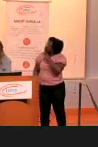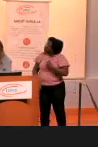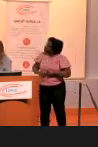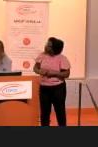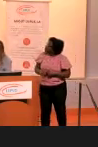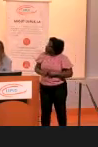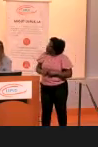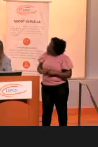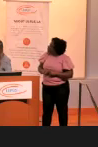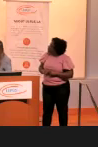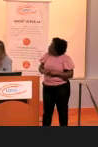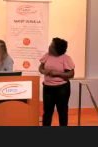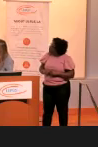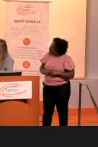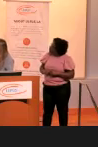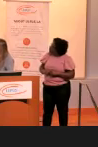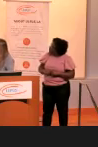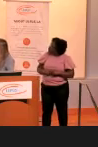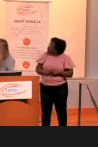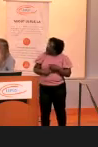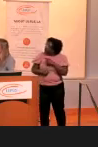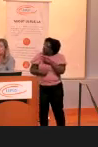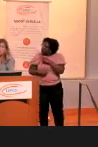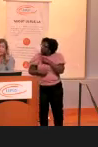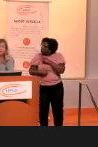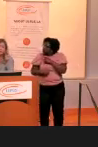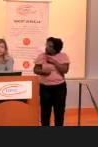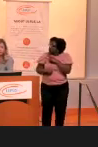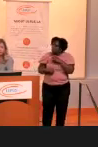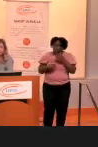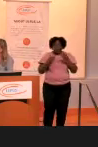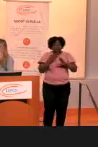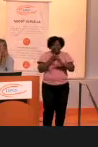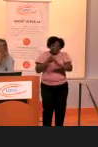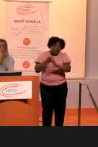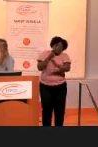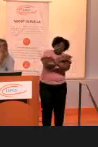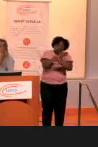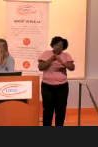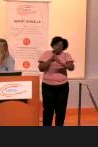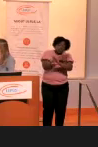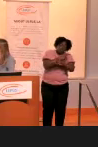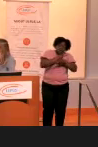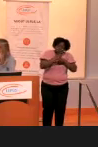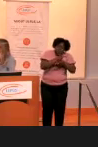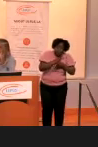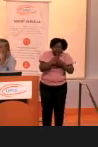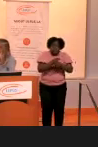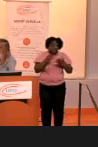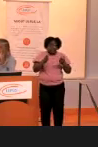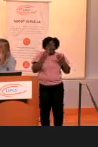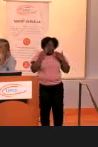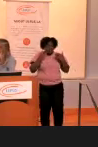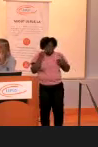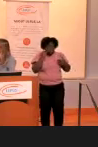There we go. So these are people before we had treatments for lupus. If you got inflammation